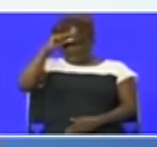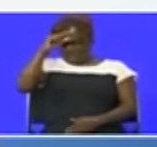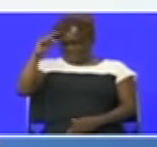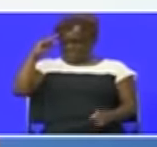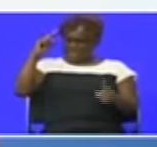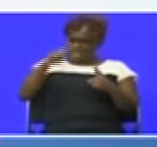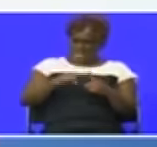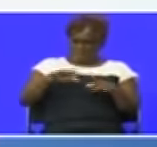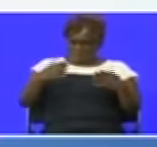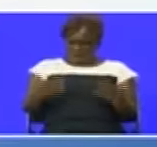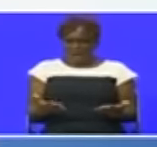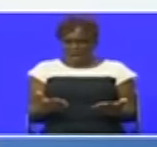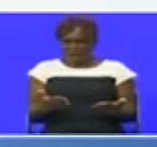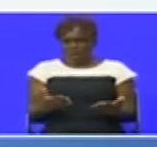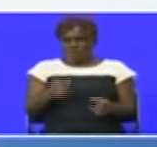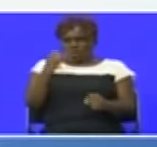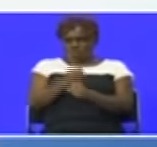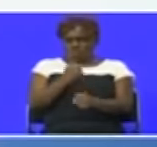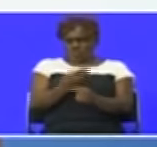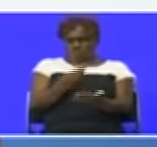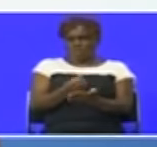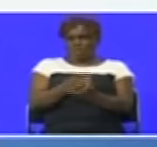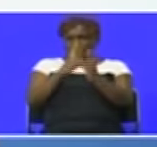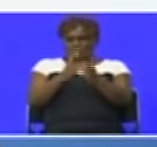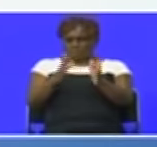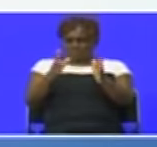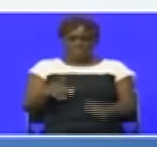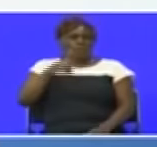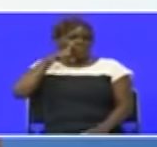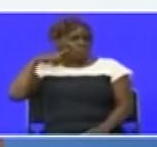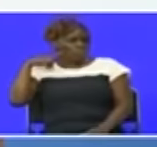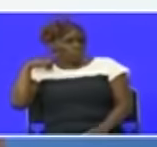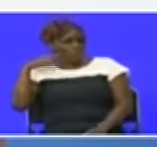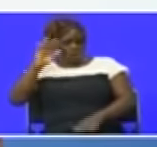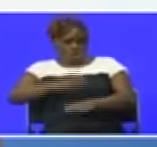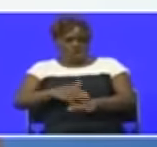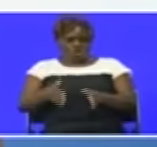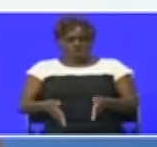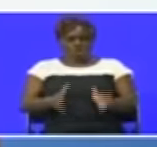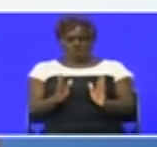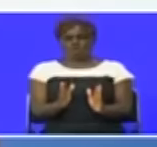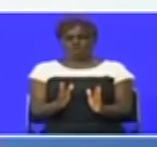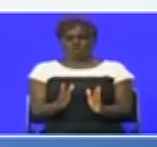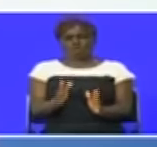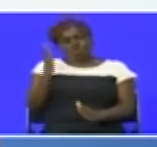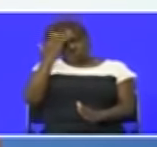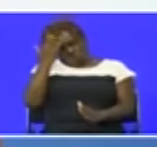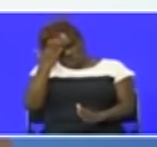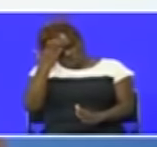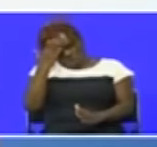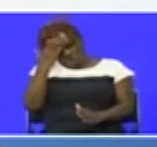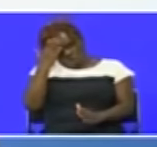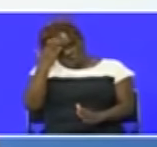tends to with the people's taxes, our reporter Lofty Mutombo hit the slums in Nairobi to find out what